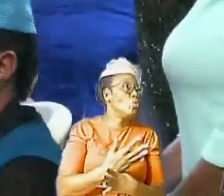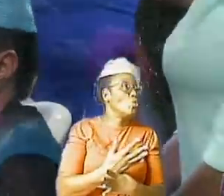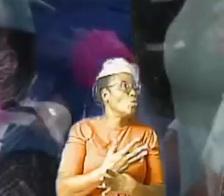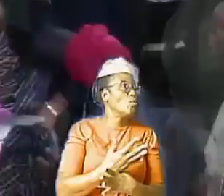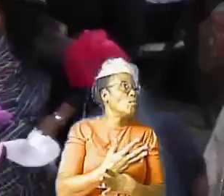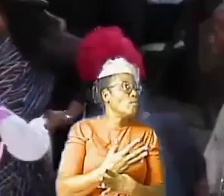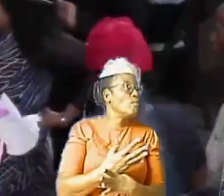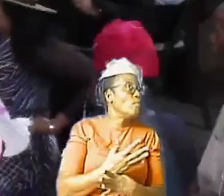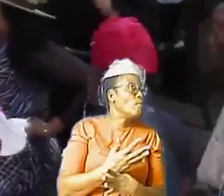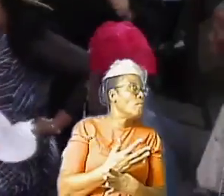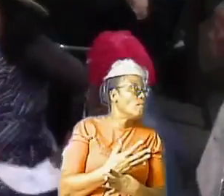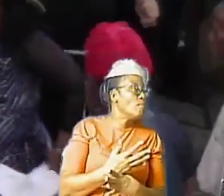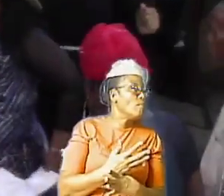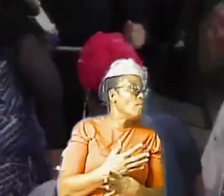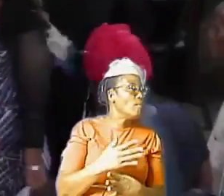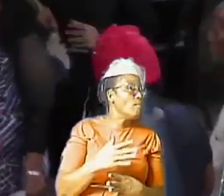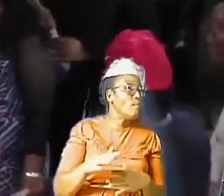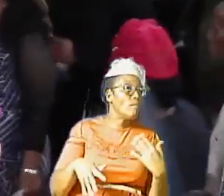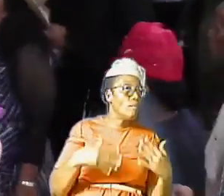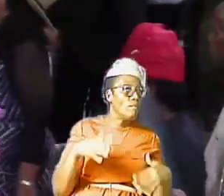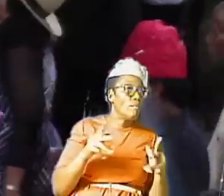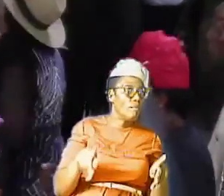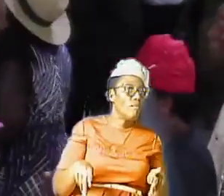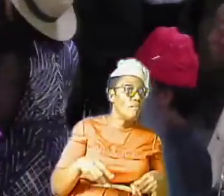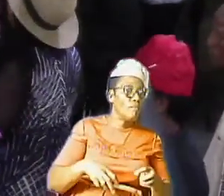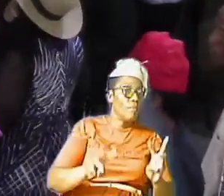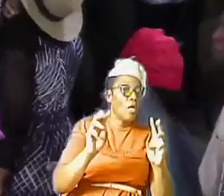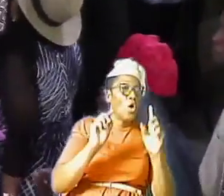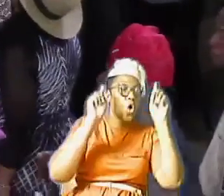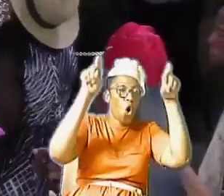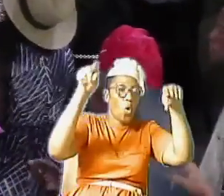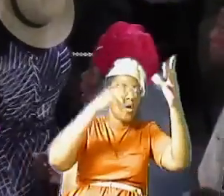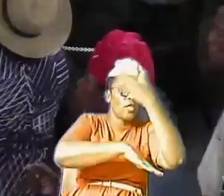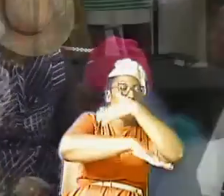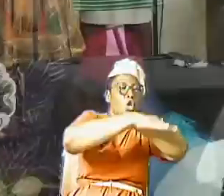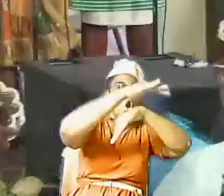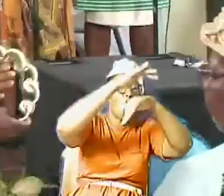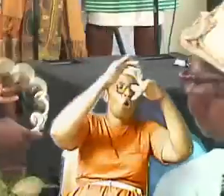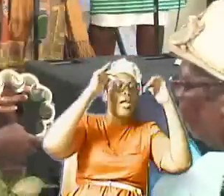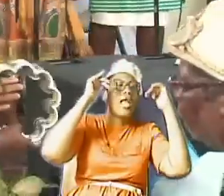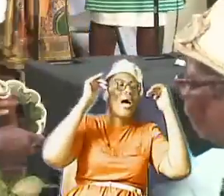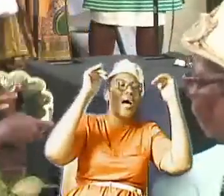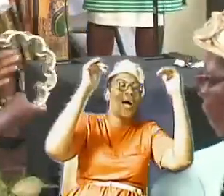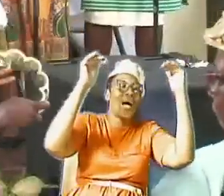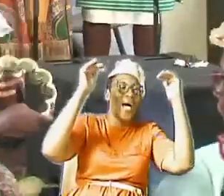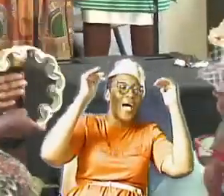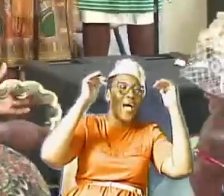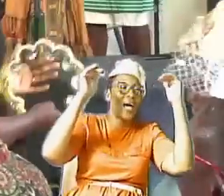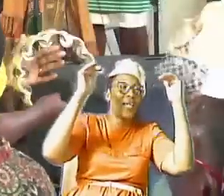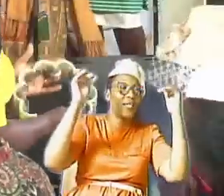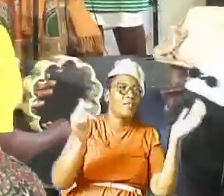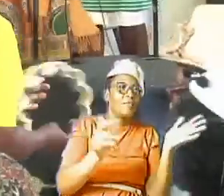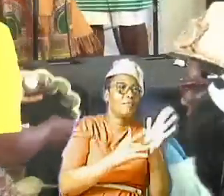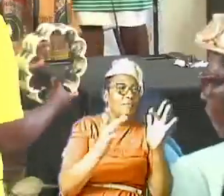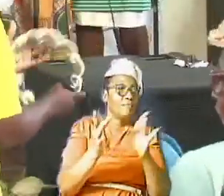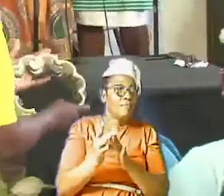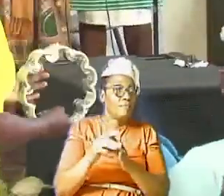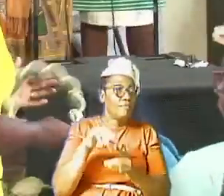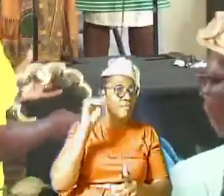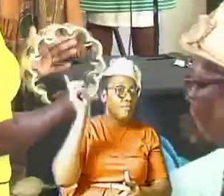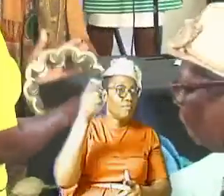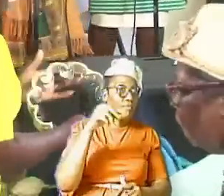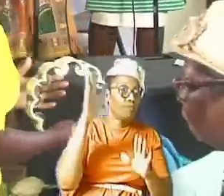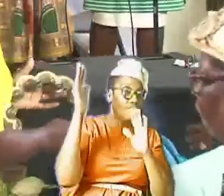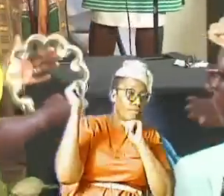I'm a glad pilgrim, I'm a glad. I'm a glad pilgrim on my way, going to glory